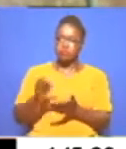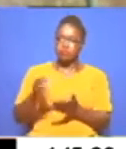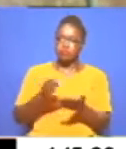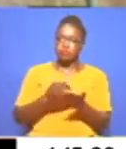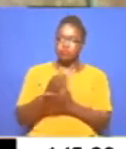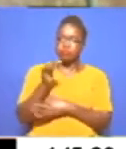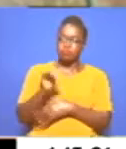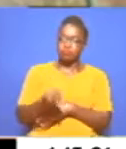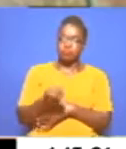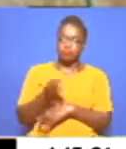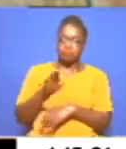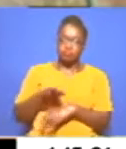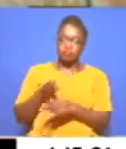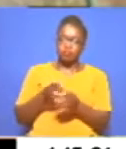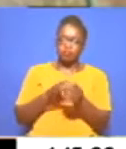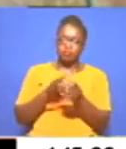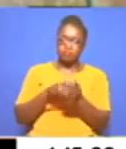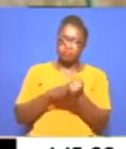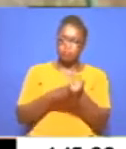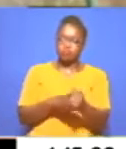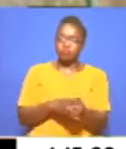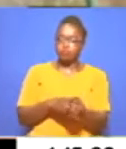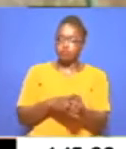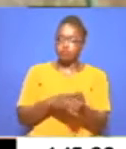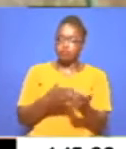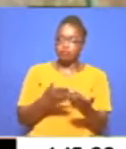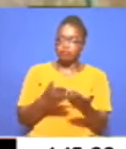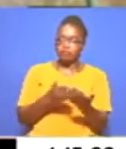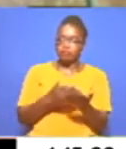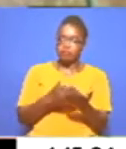into the leadership positions, whether through nomination, through appointive positions, I think is